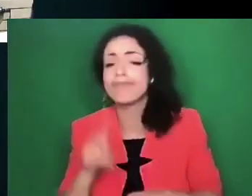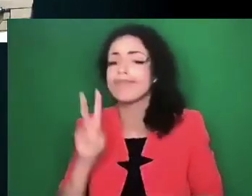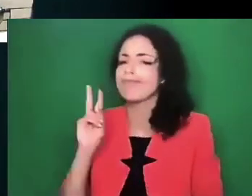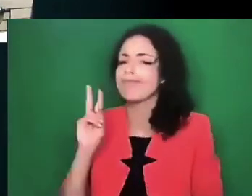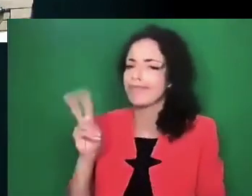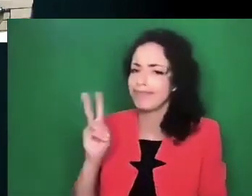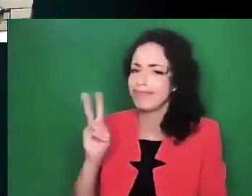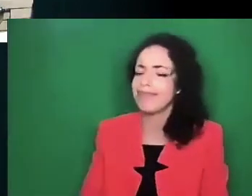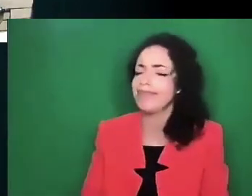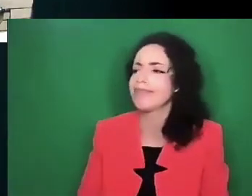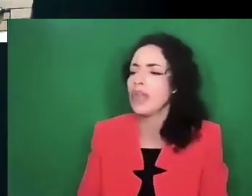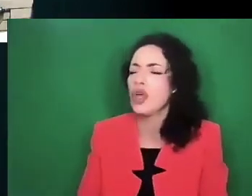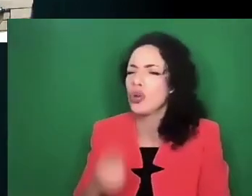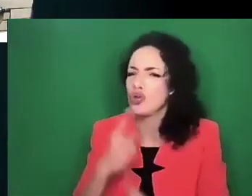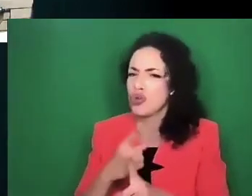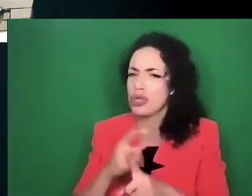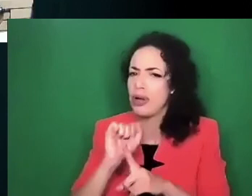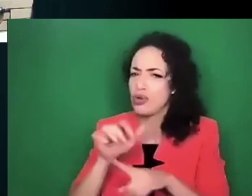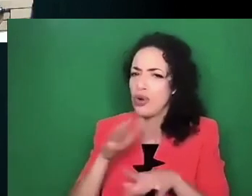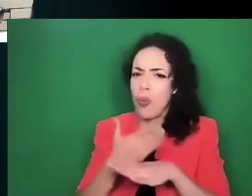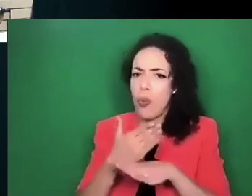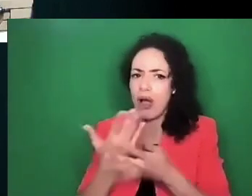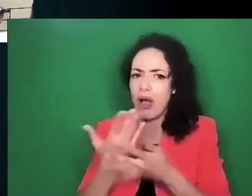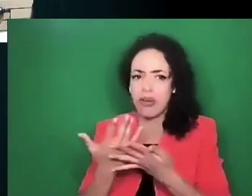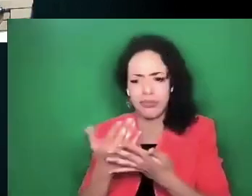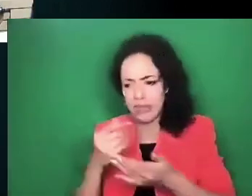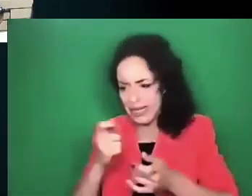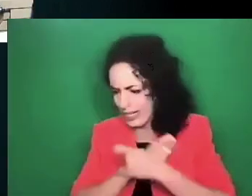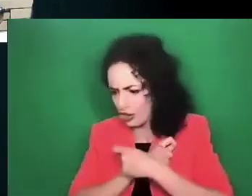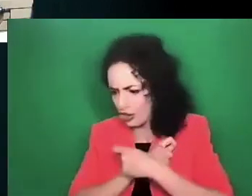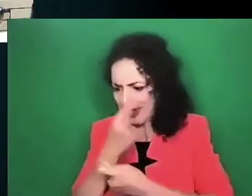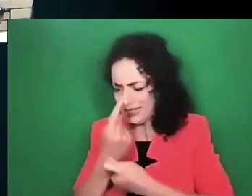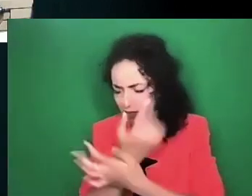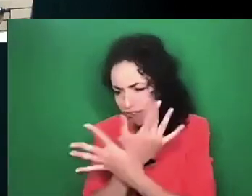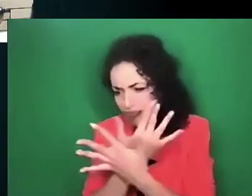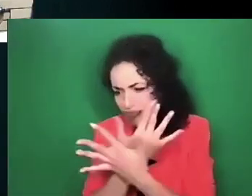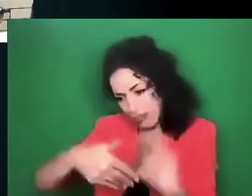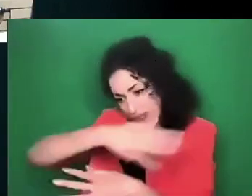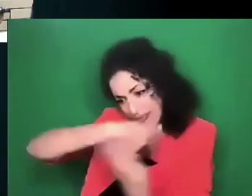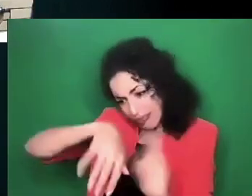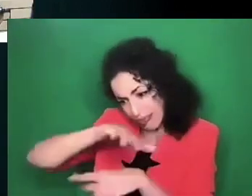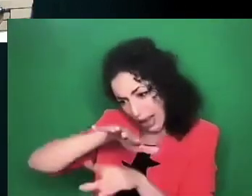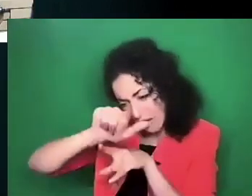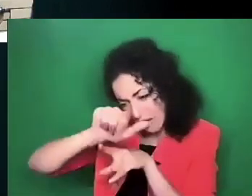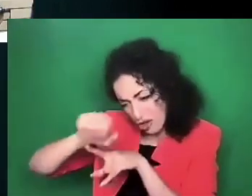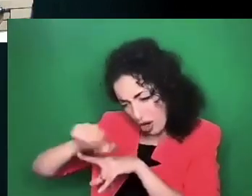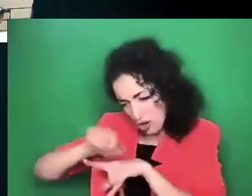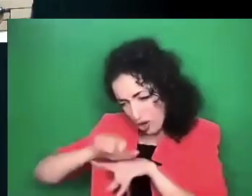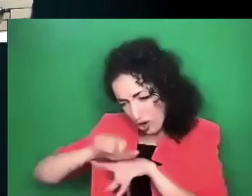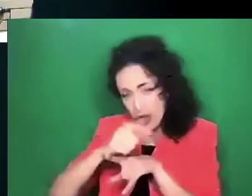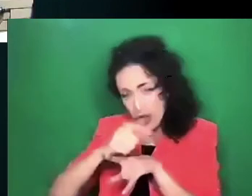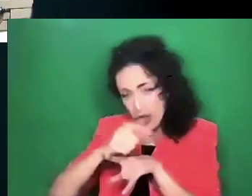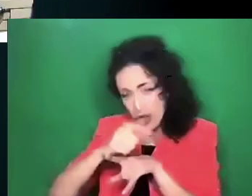multicultural Egypt was, you know, a century ago, and how exciting that is. We have run